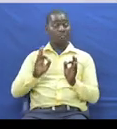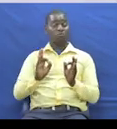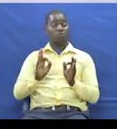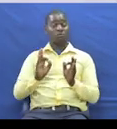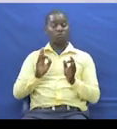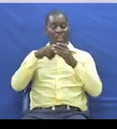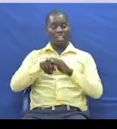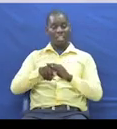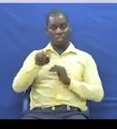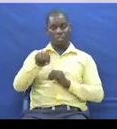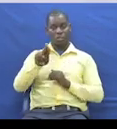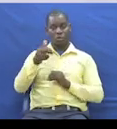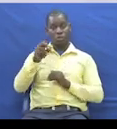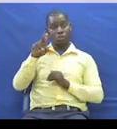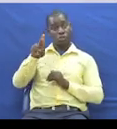atom,